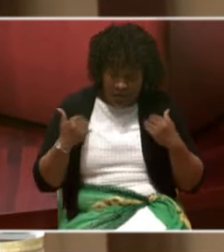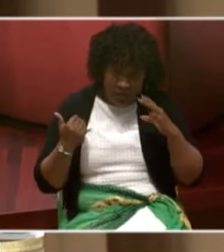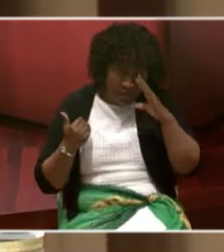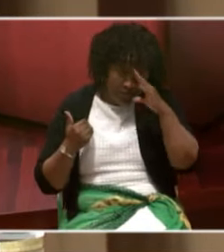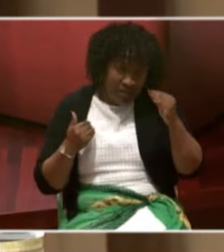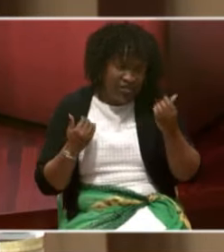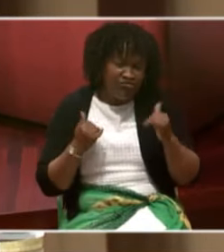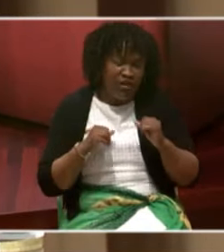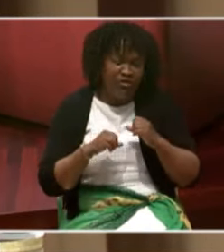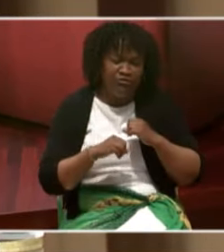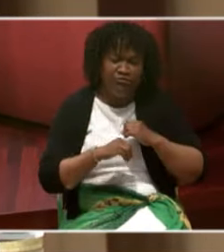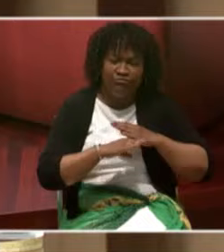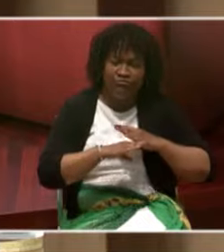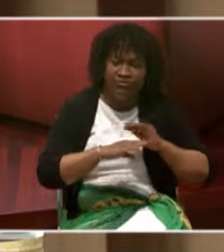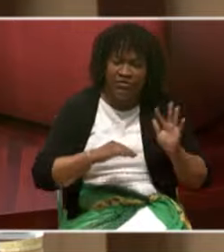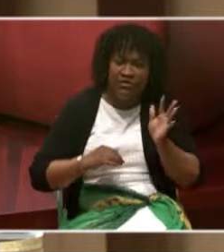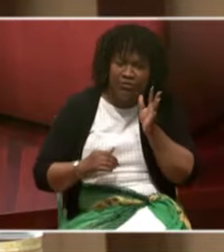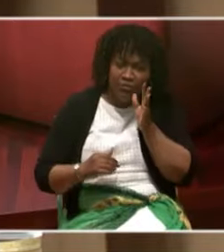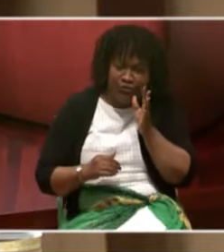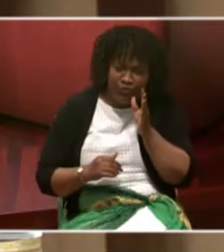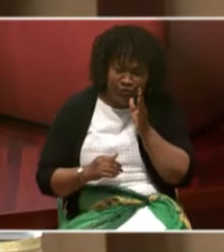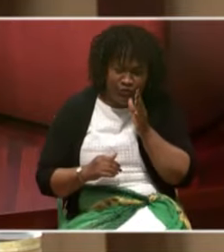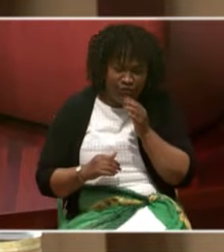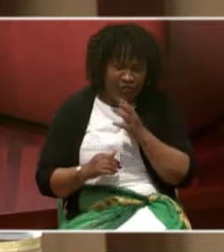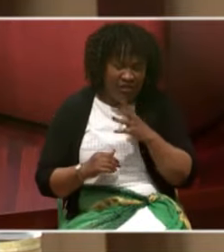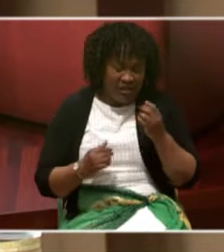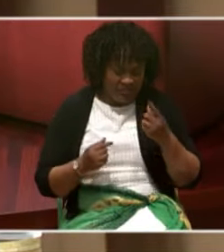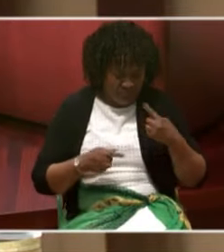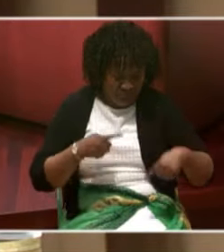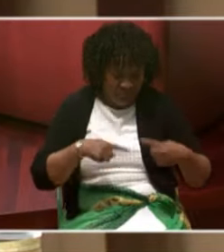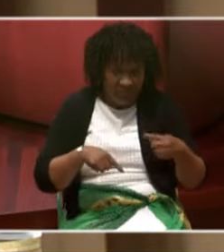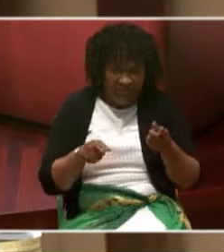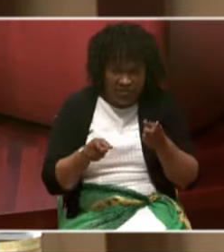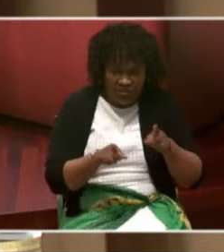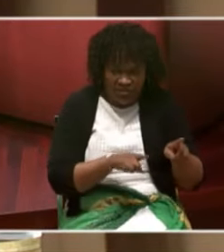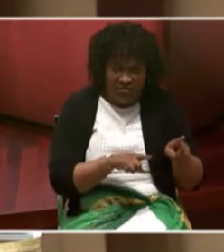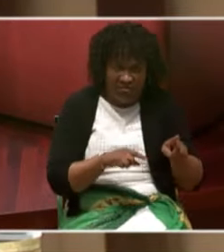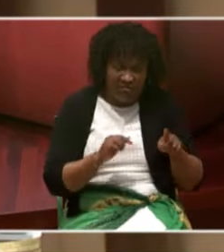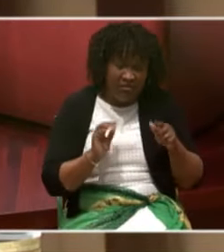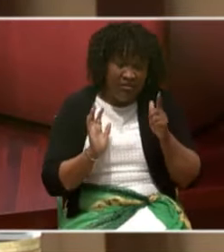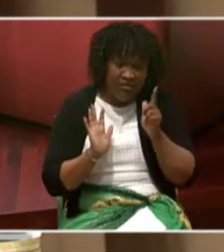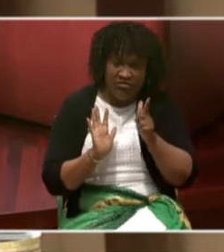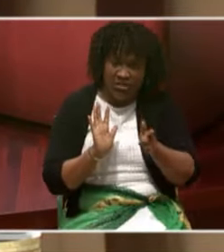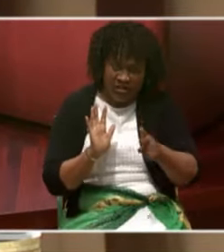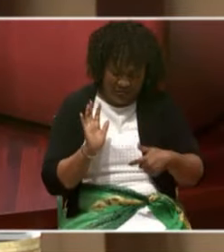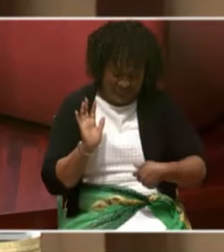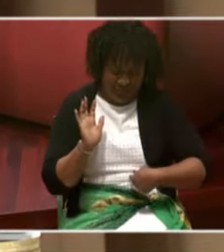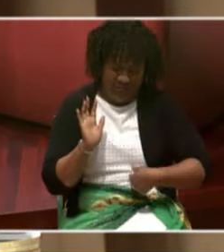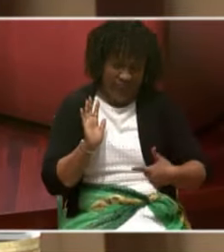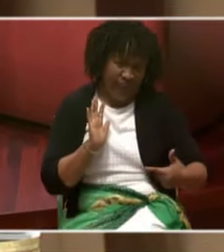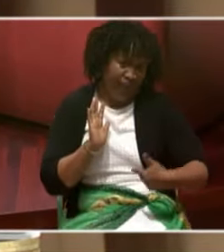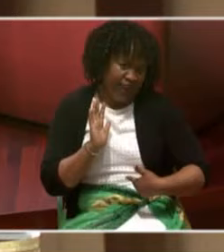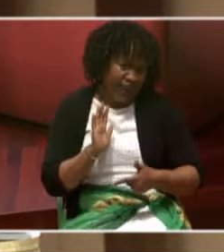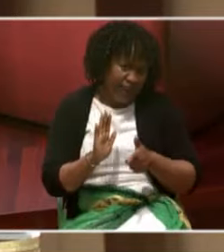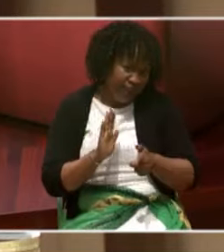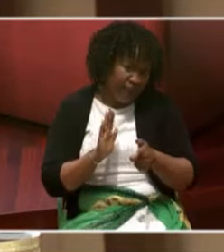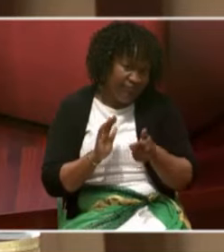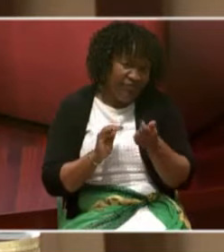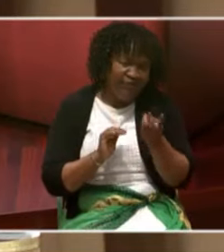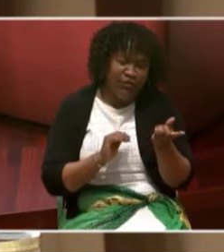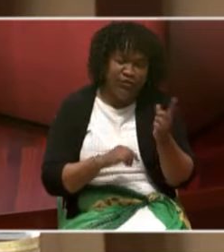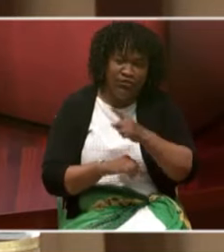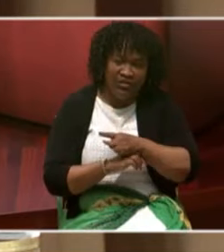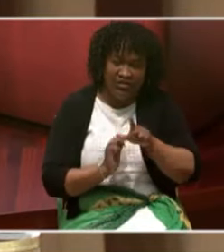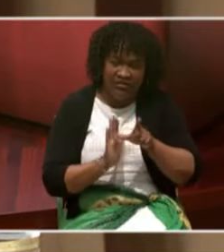said, "I'm Major John Cloud of the Alabama State Troopers. This is an unlawful march. It would not be allowed to